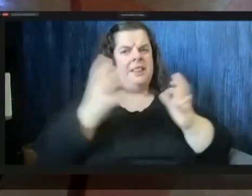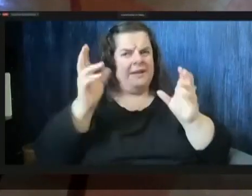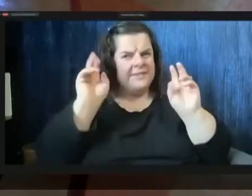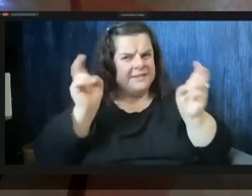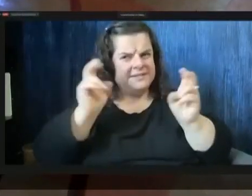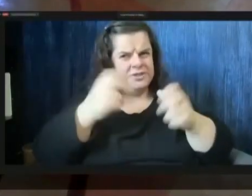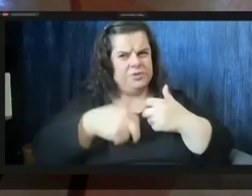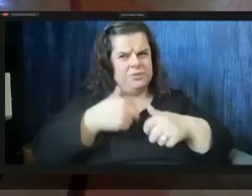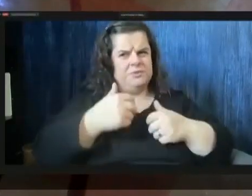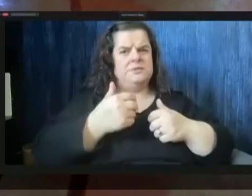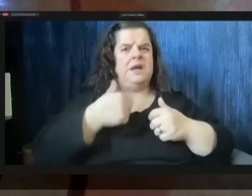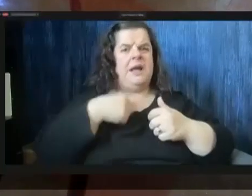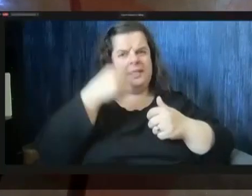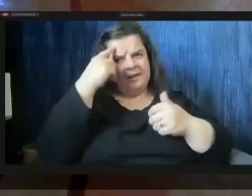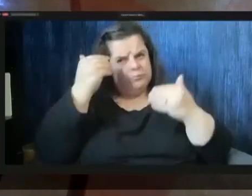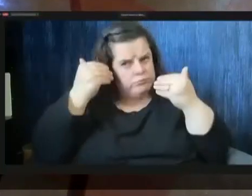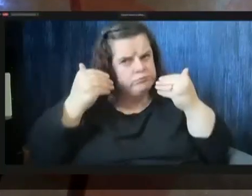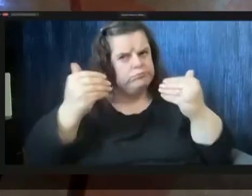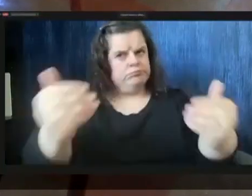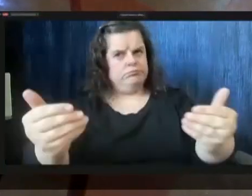I think that when we go moving forward,